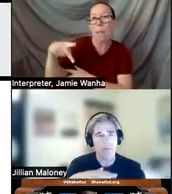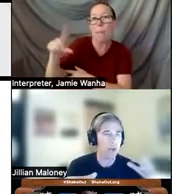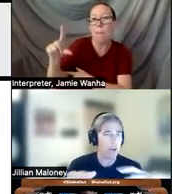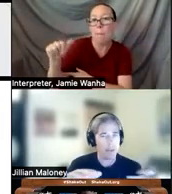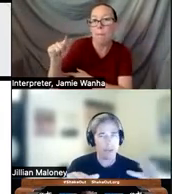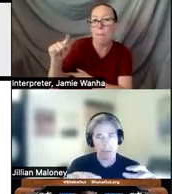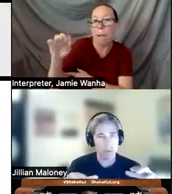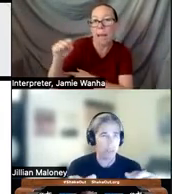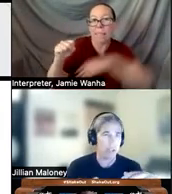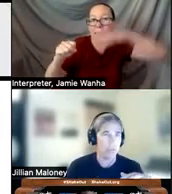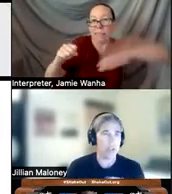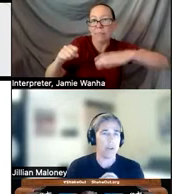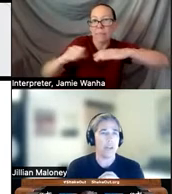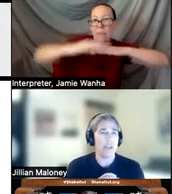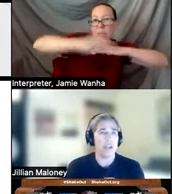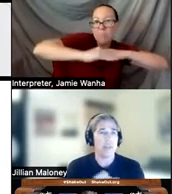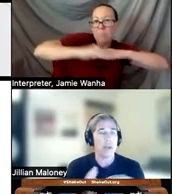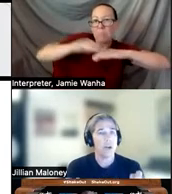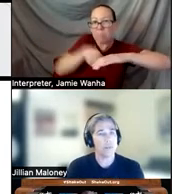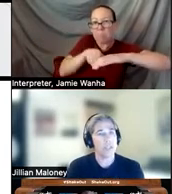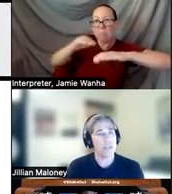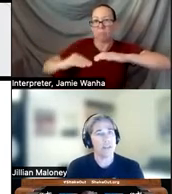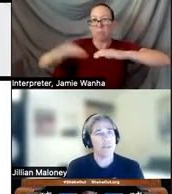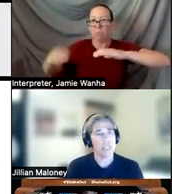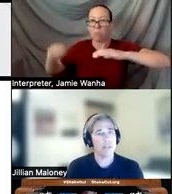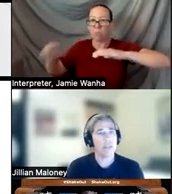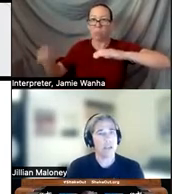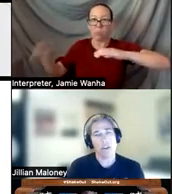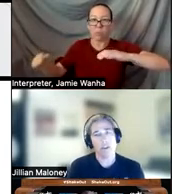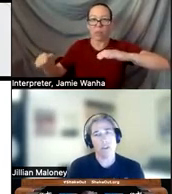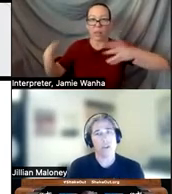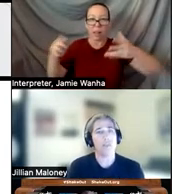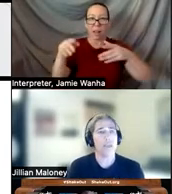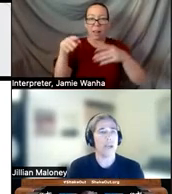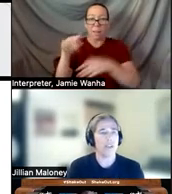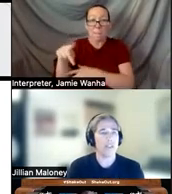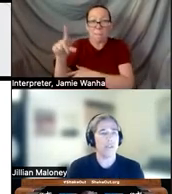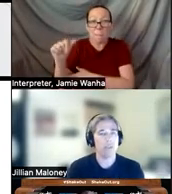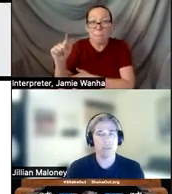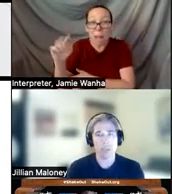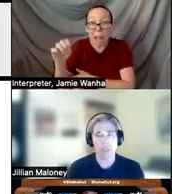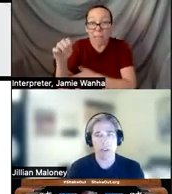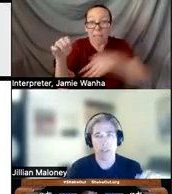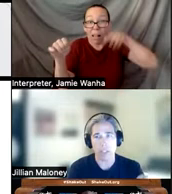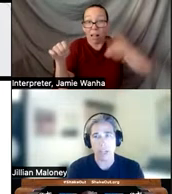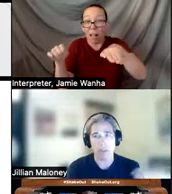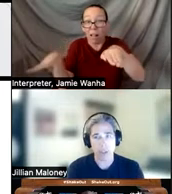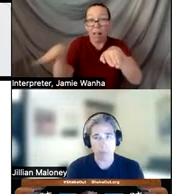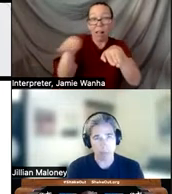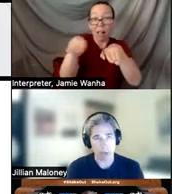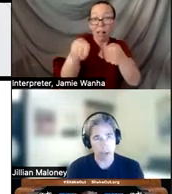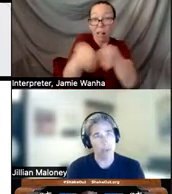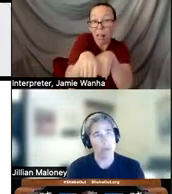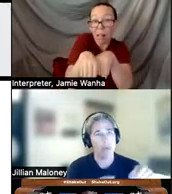of float around on this gooey layer below. And where those plates meet, those are called plate boundaries. So this one here is a